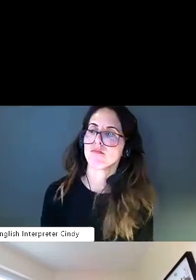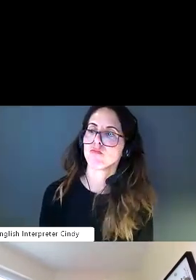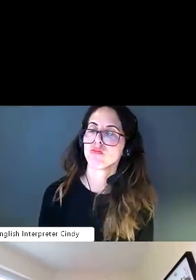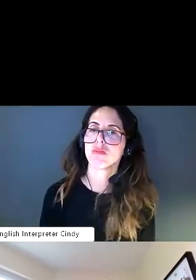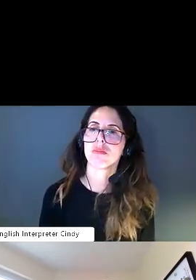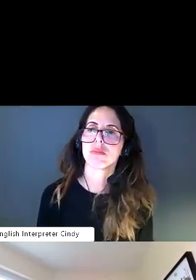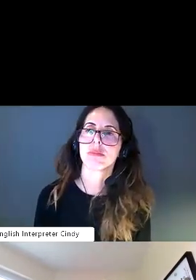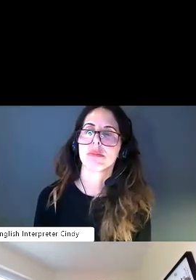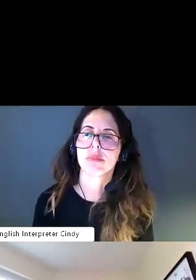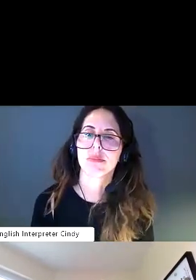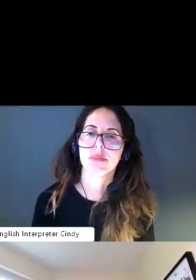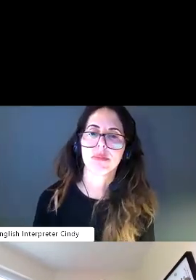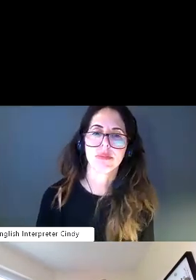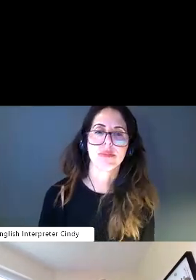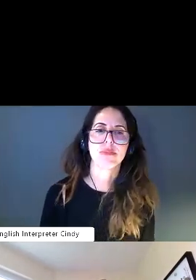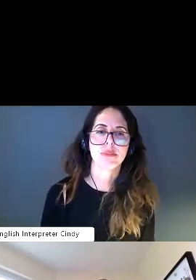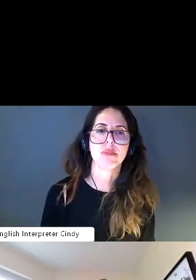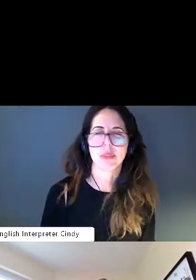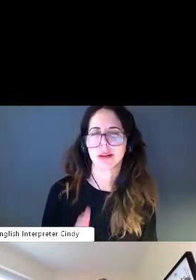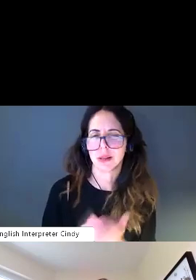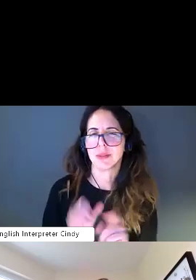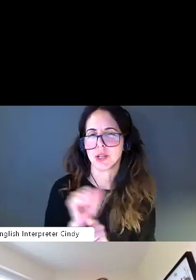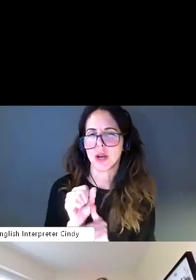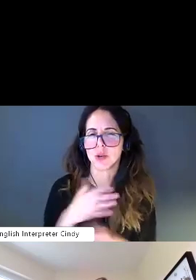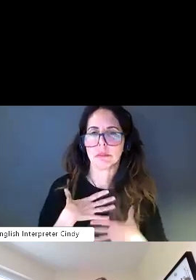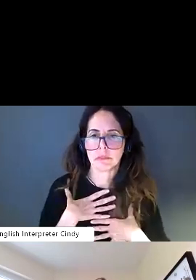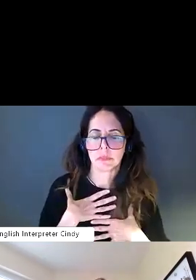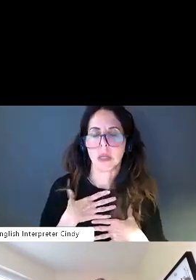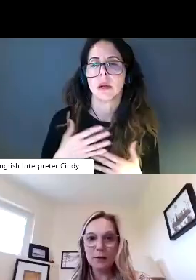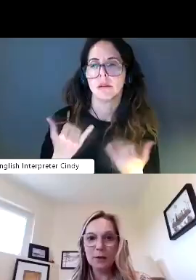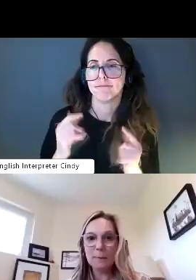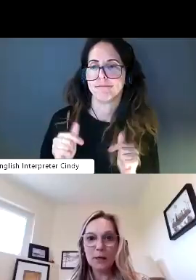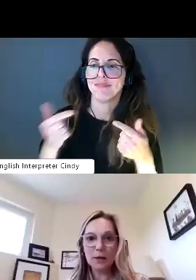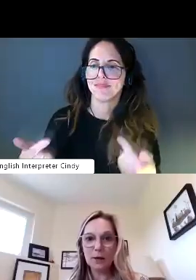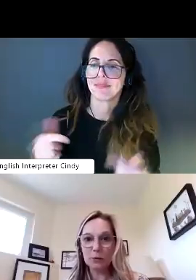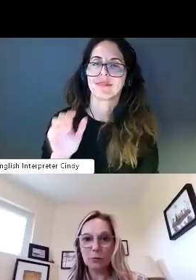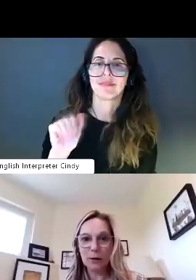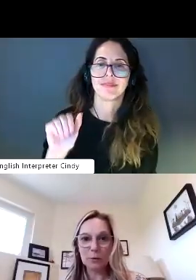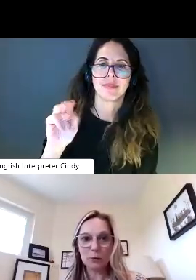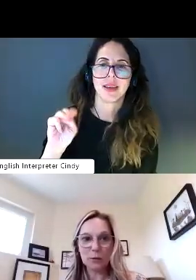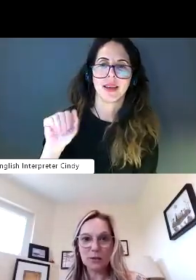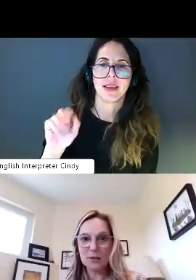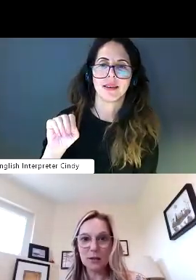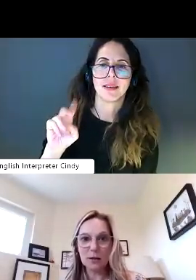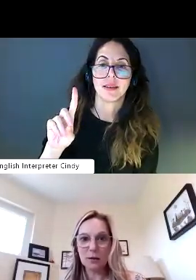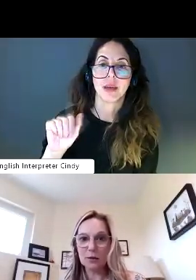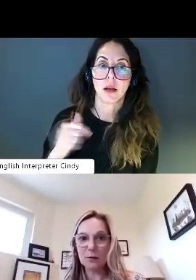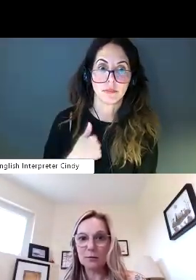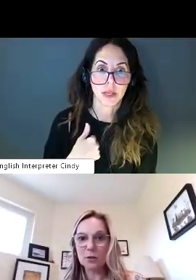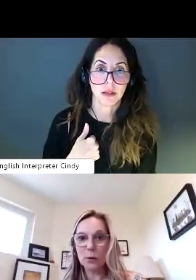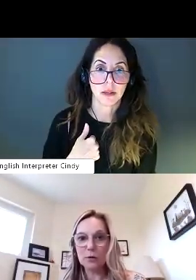know that we will be talking about some cases. So without further ado, I'm going to turn it over to Amanda. And I don't know if I'm the only one